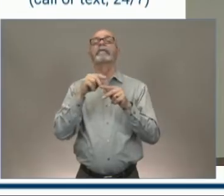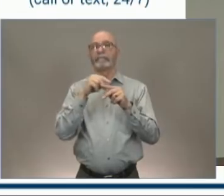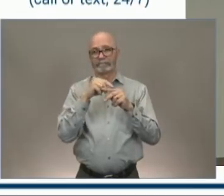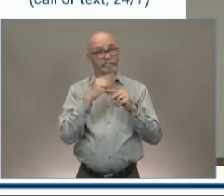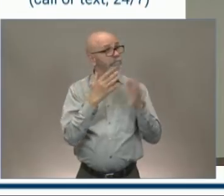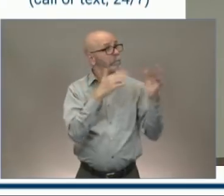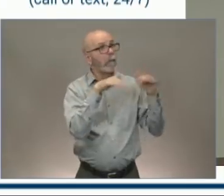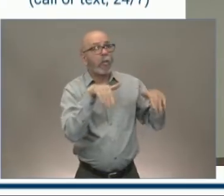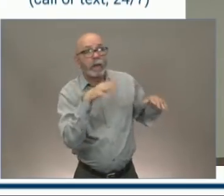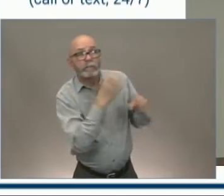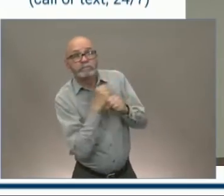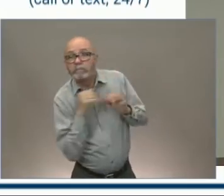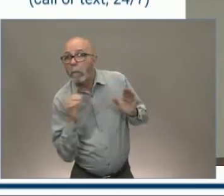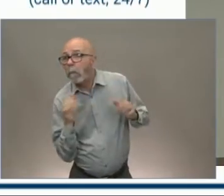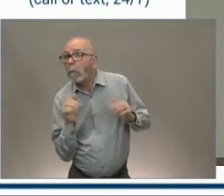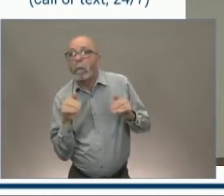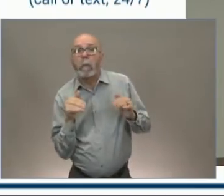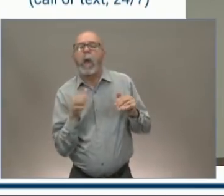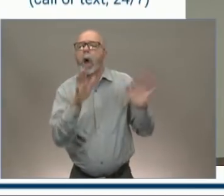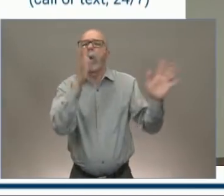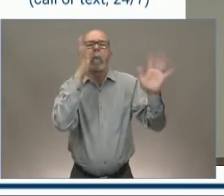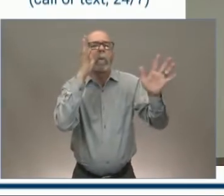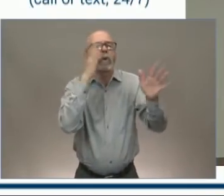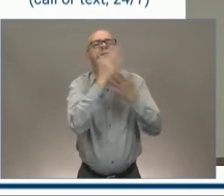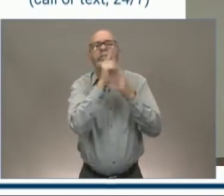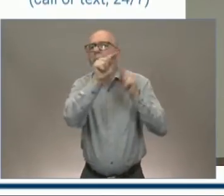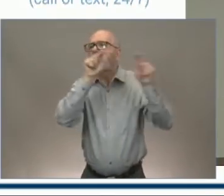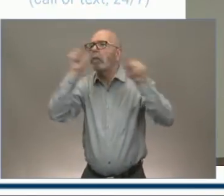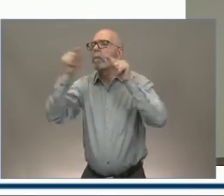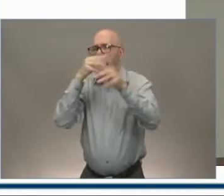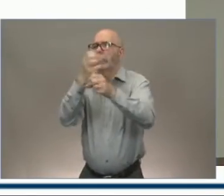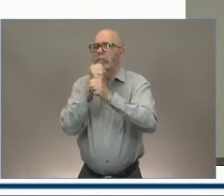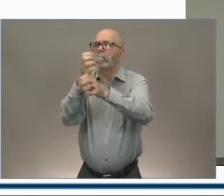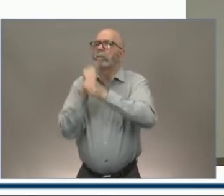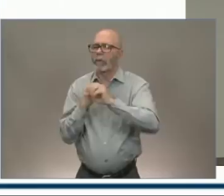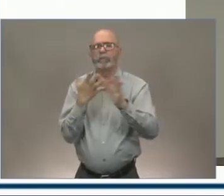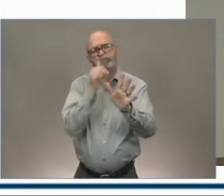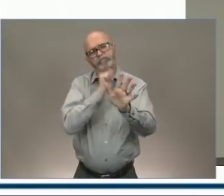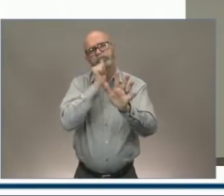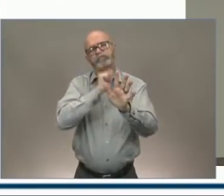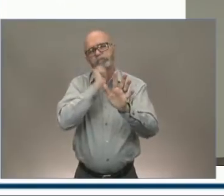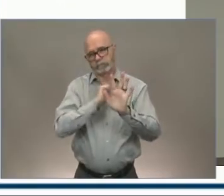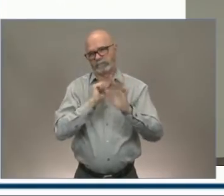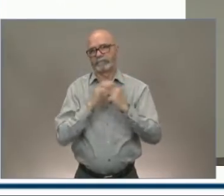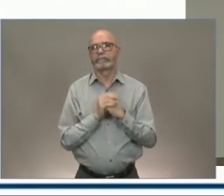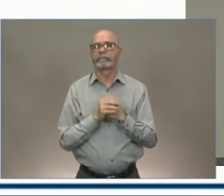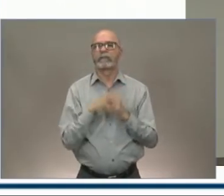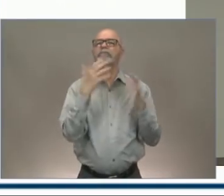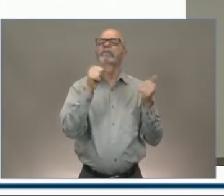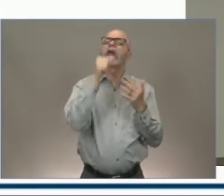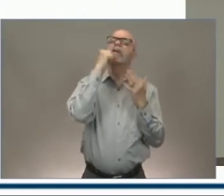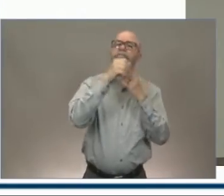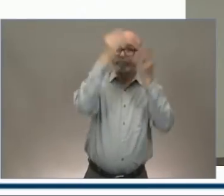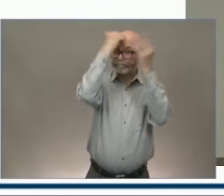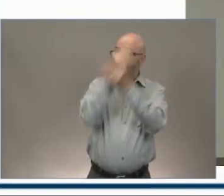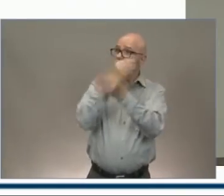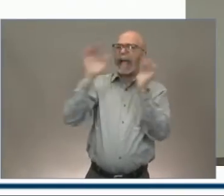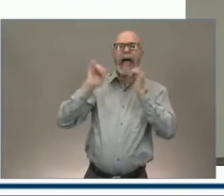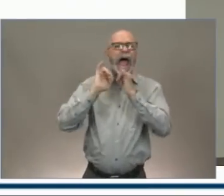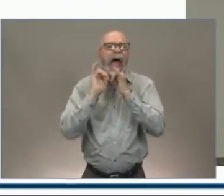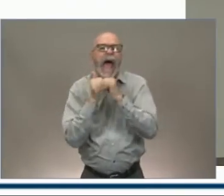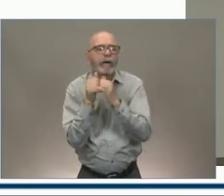letter yet, you will still receive one. Again, these are just general letters informing you how to sign up for an appointment. They are